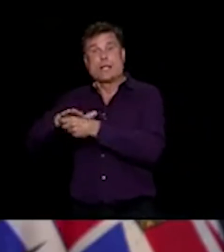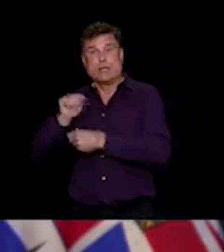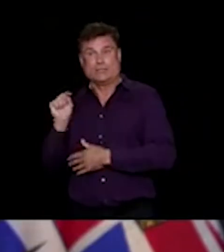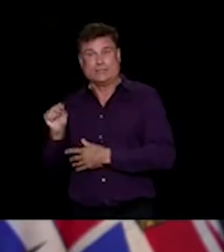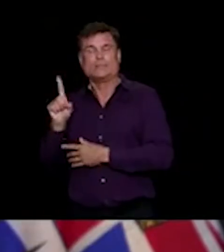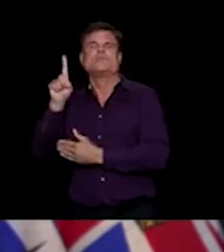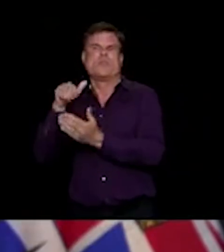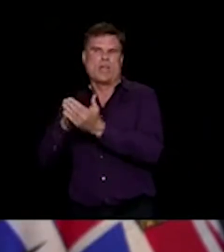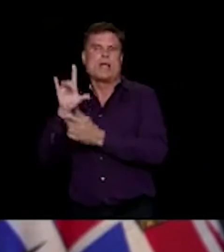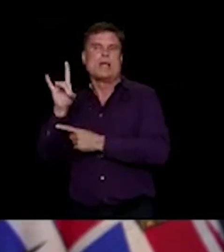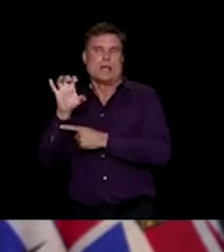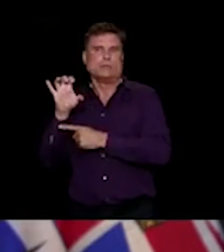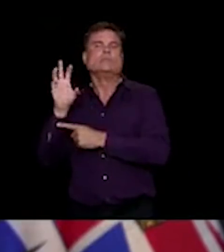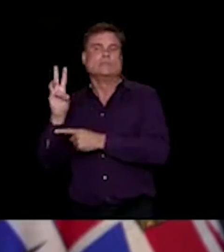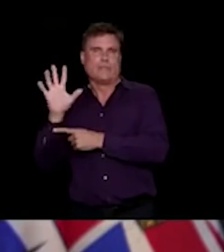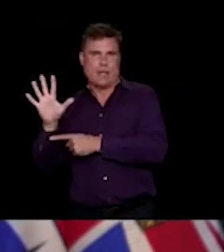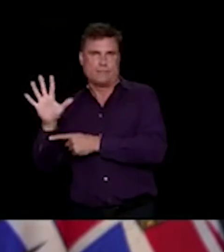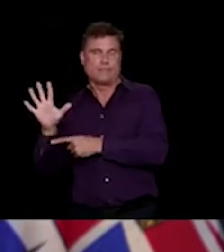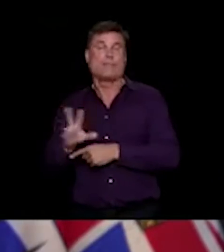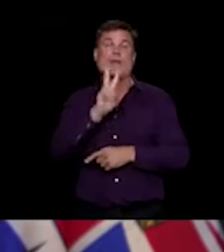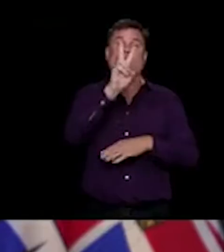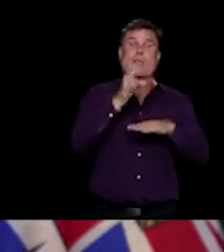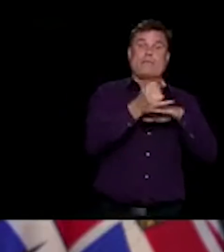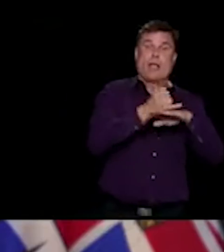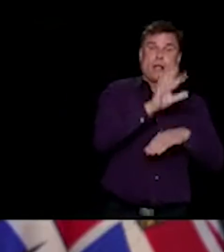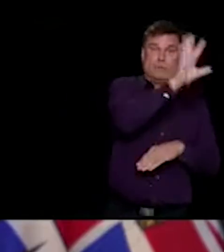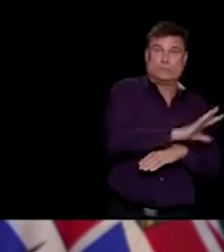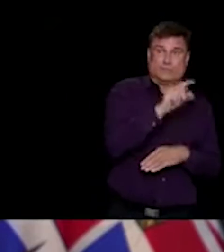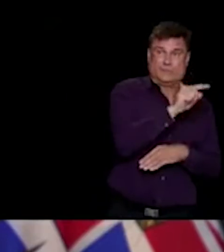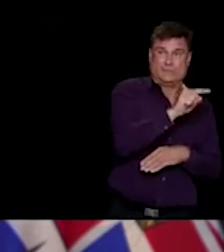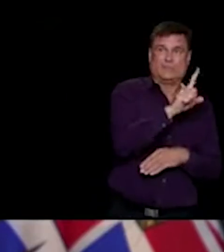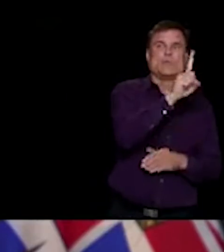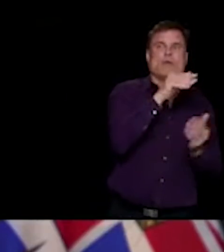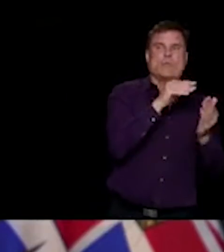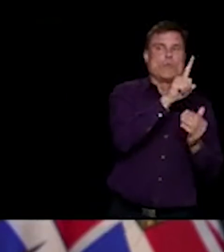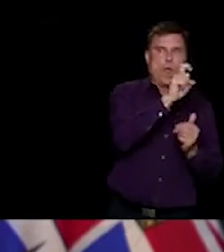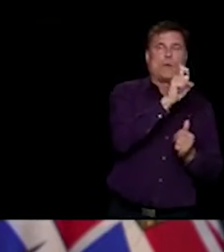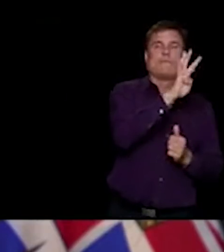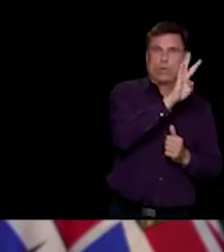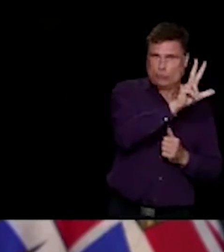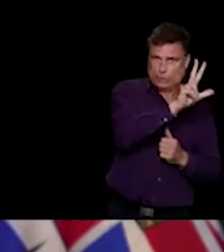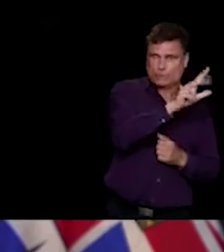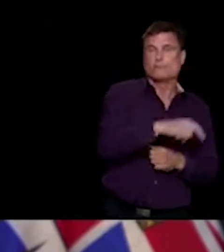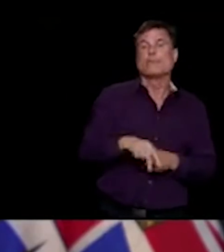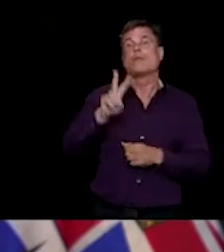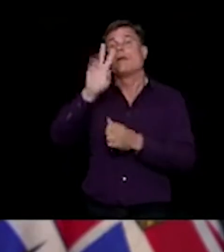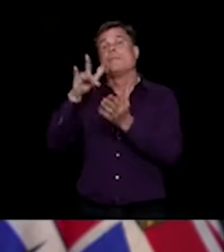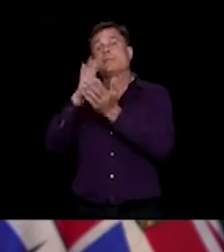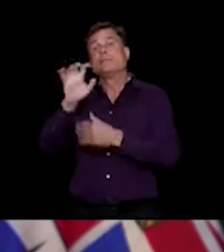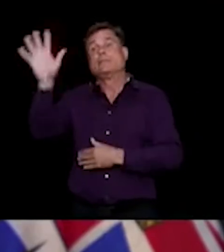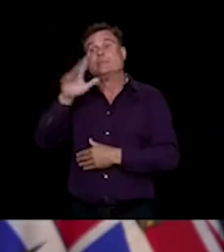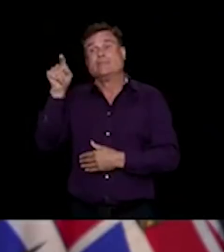1,865 people in the Fraser Health Region, 143 people in the Vancouver Island Health Region, 360 people